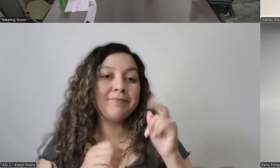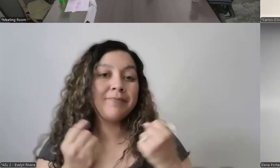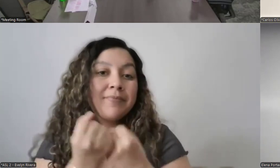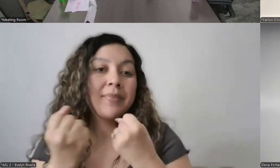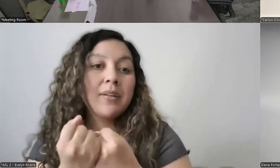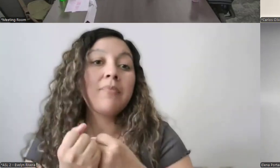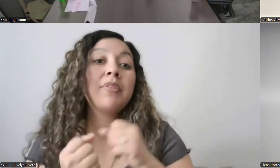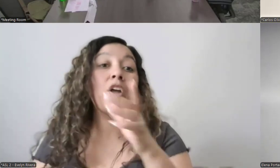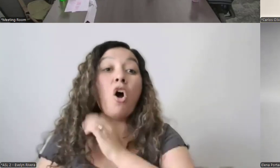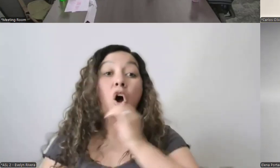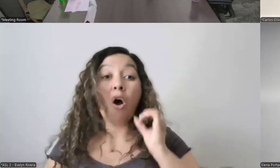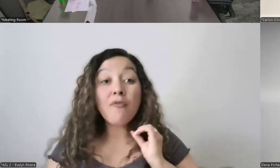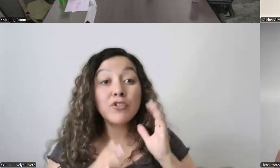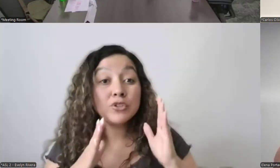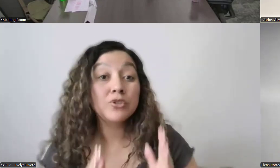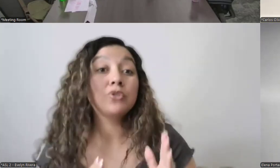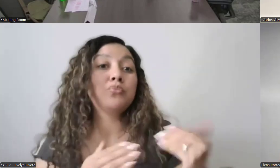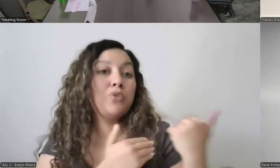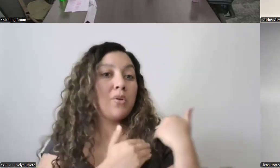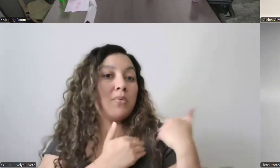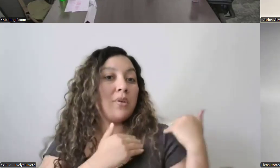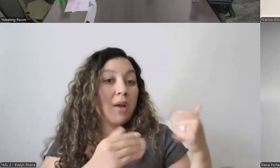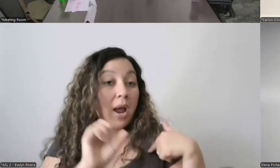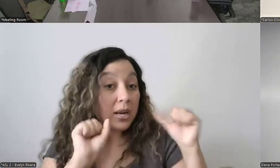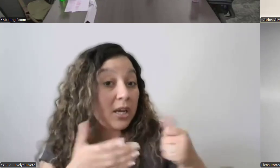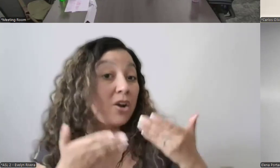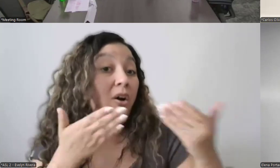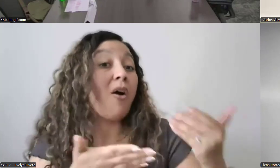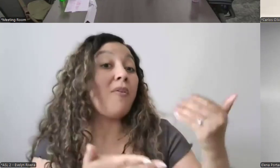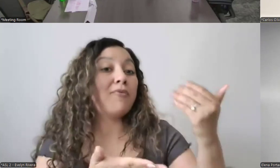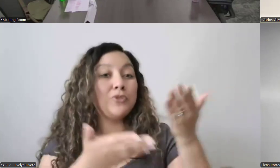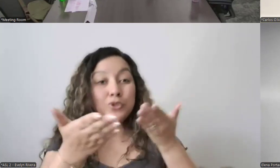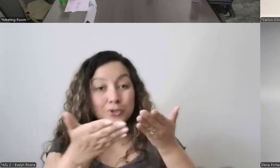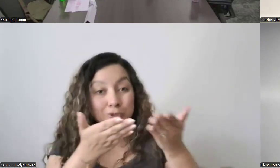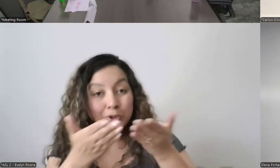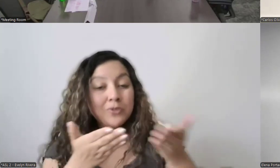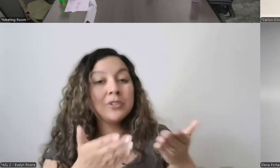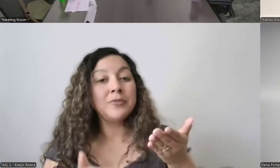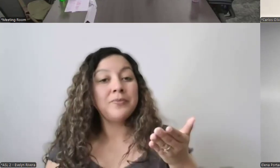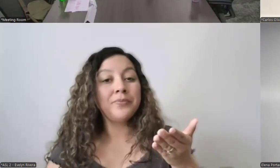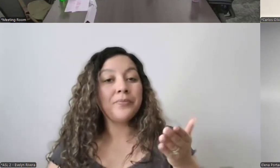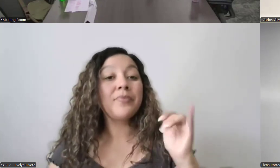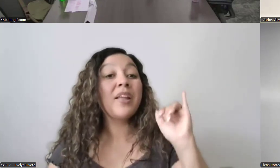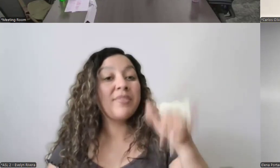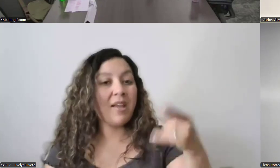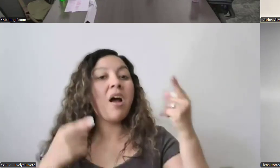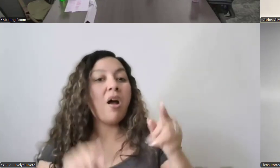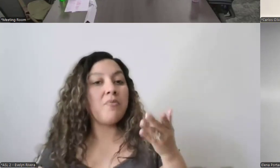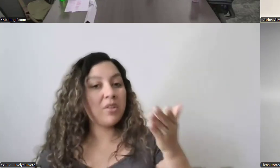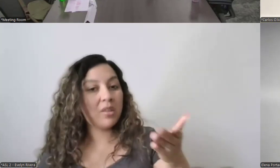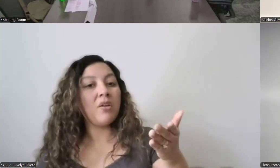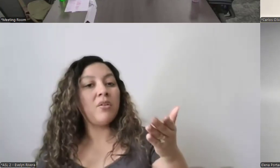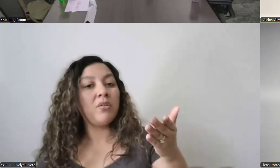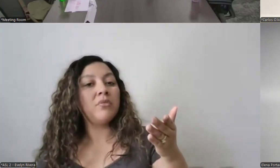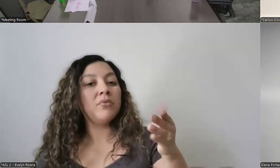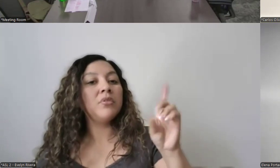responsibility to keep on asking them if I can offer them services." And in Denmark, rates are public. So